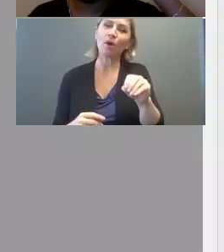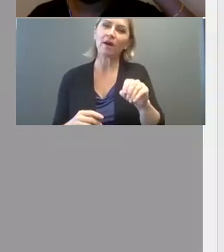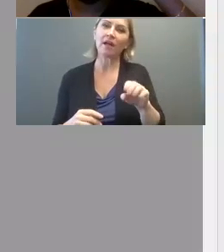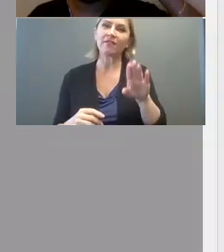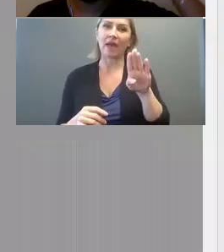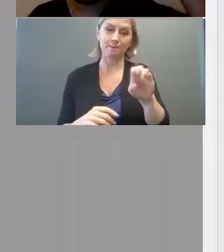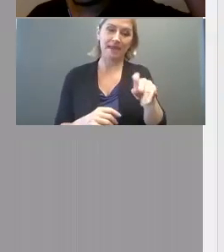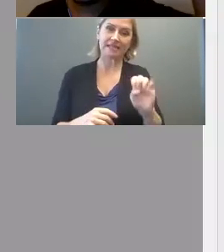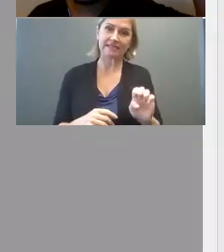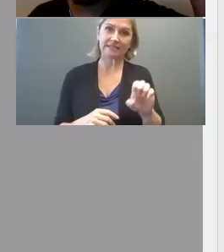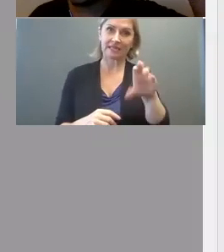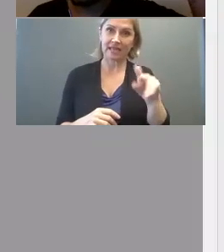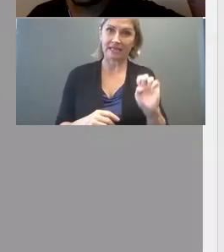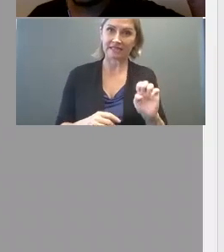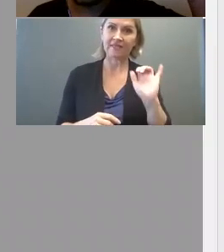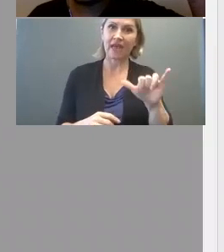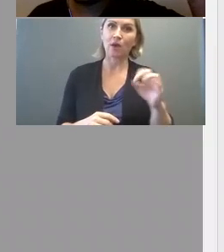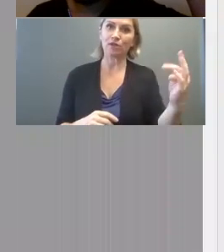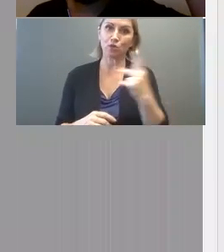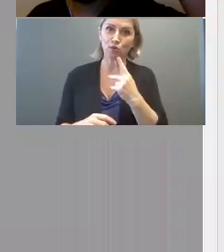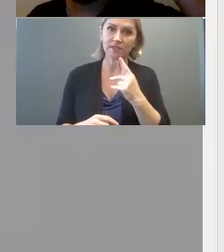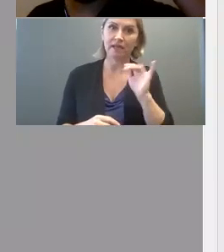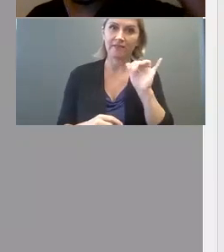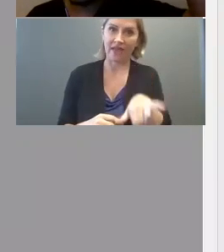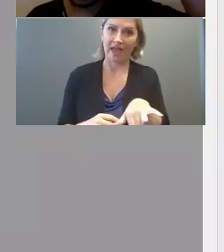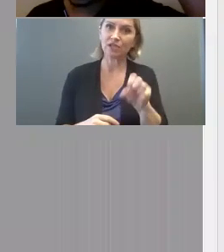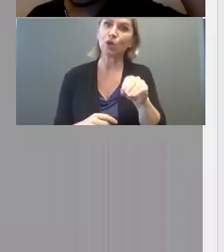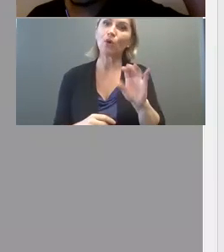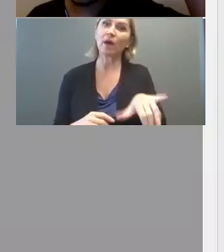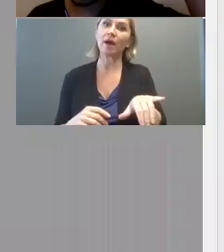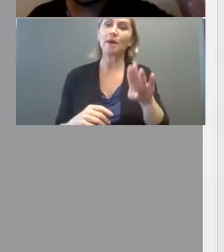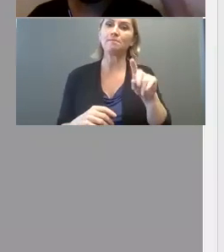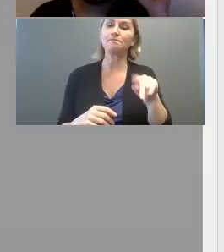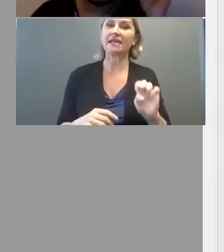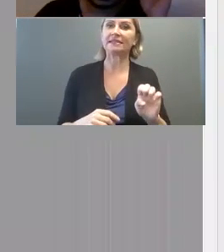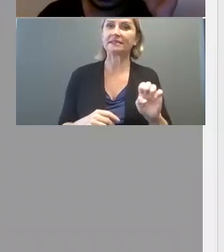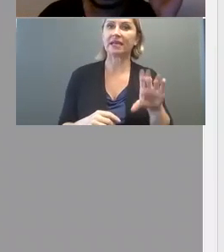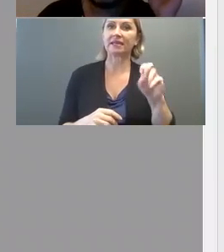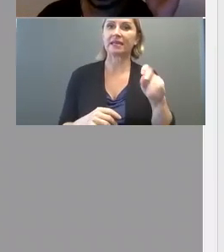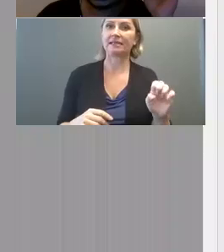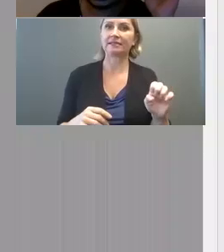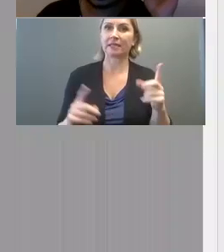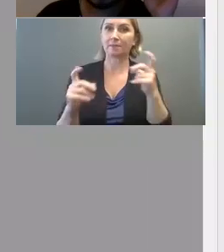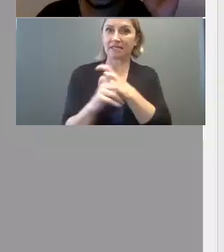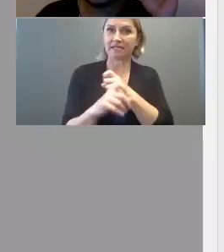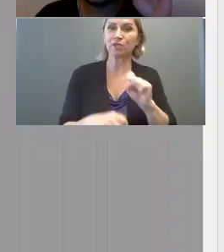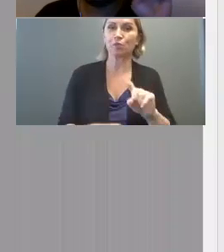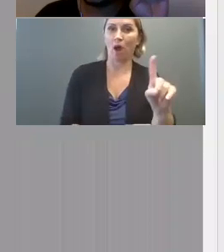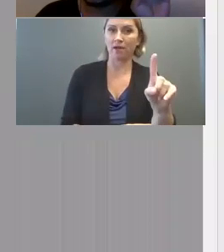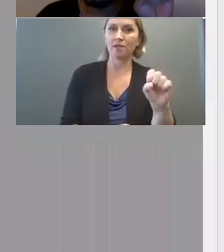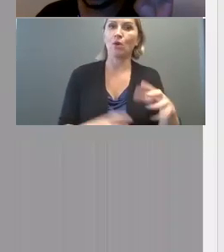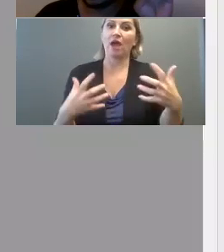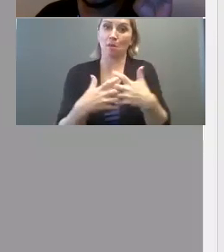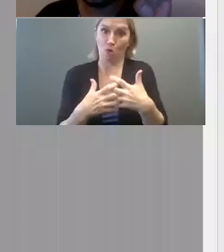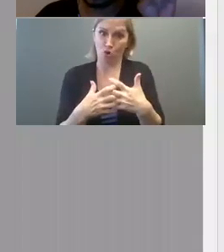single leaf element, it returns that particular element. So the base case complexity is just 1. And then the merge case complexity is